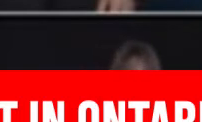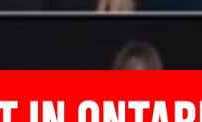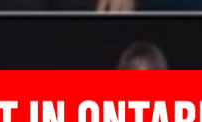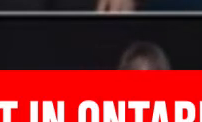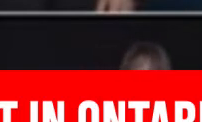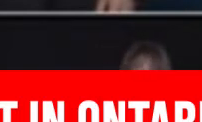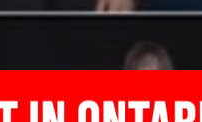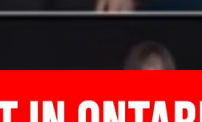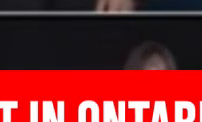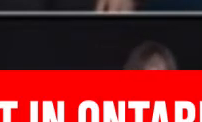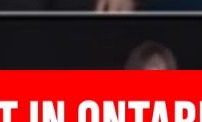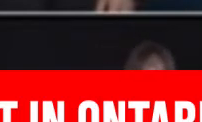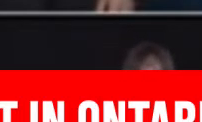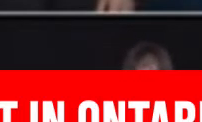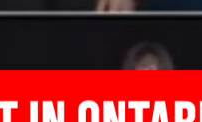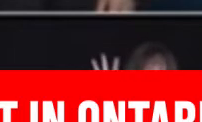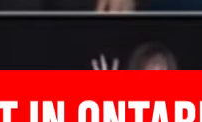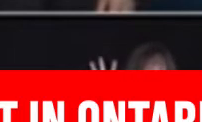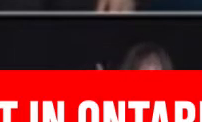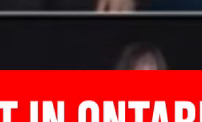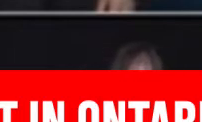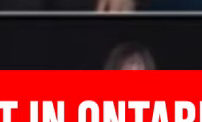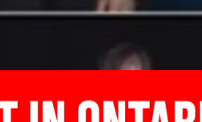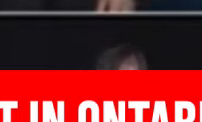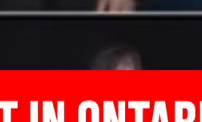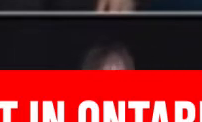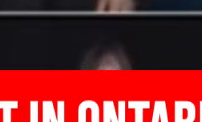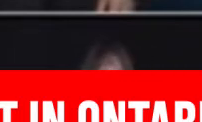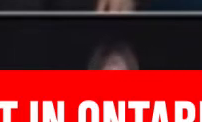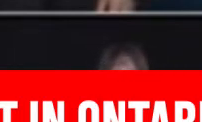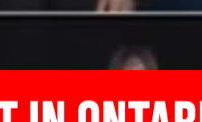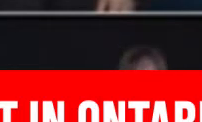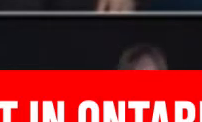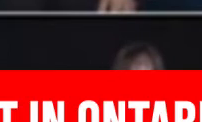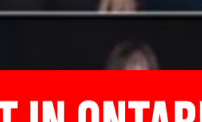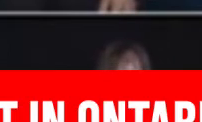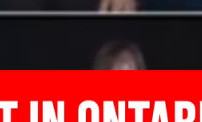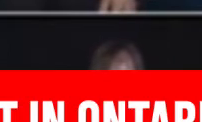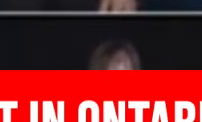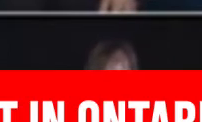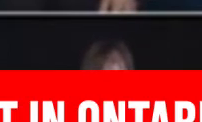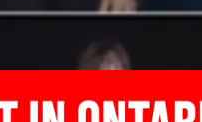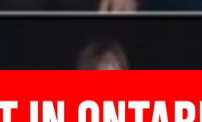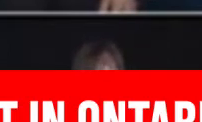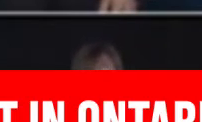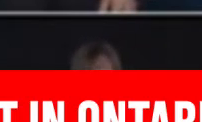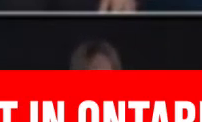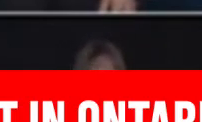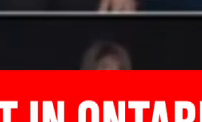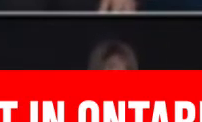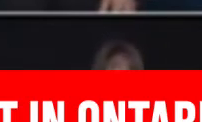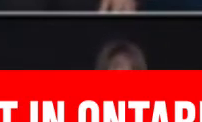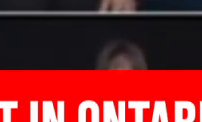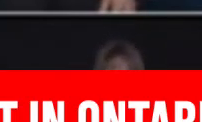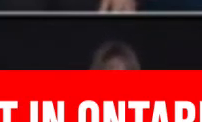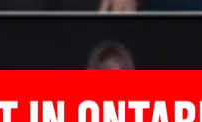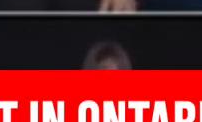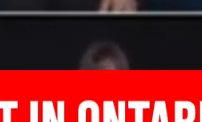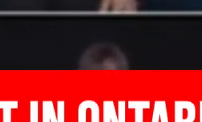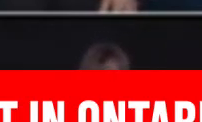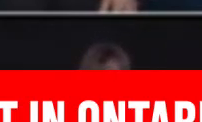flaunt the rules and have indoor gatherings. Yeah, we put forward the largest fines in the country of $10,000 for anyone who's holding